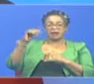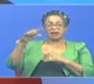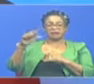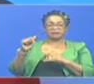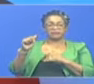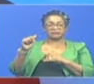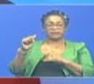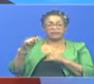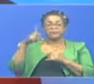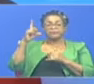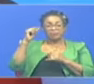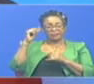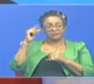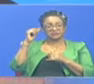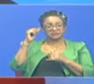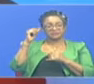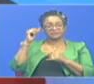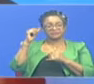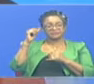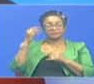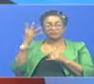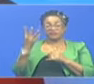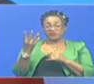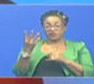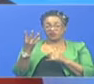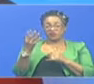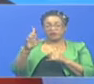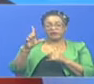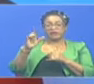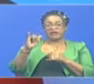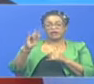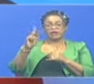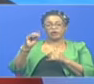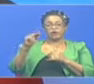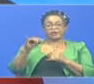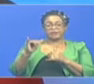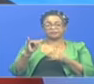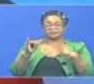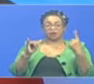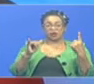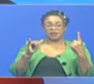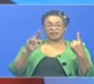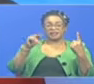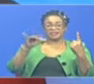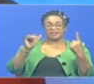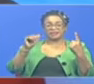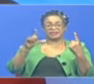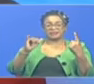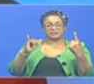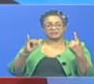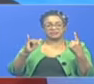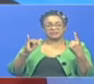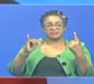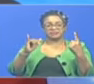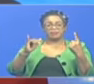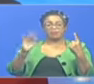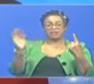In Mombasa, four are from Likoni and one from Nyali. In